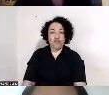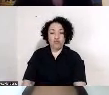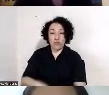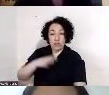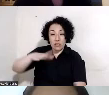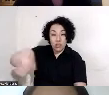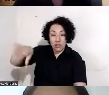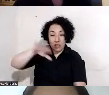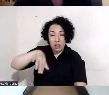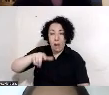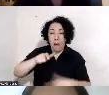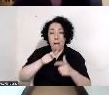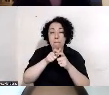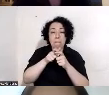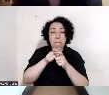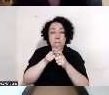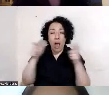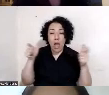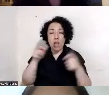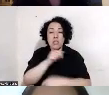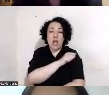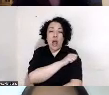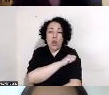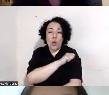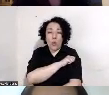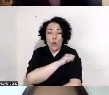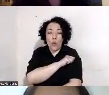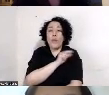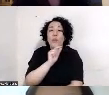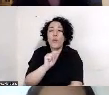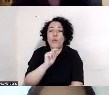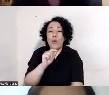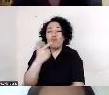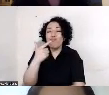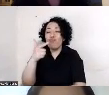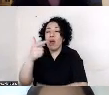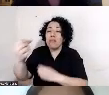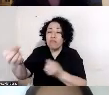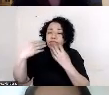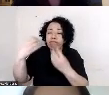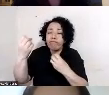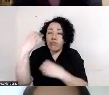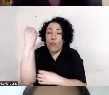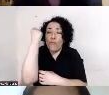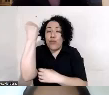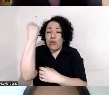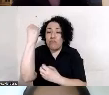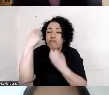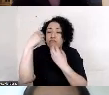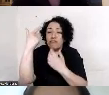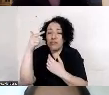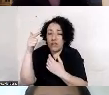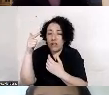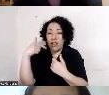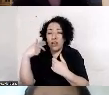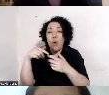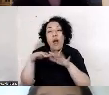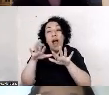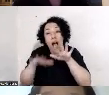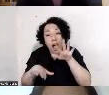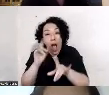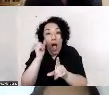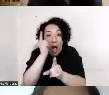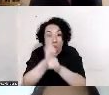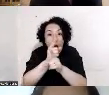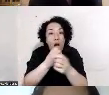alunos não tem contato com conteúdo avançado. E geralmente, quando eles encontram um conteúdo avançado, eles não sabem o que fazer. Por isso, a importância de,